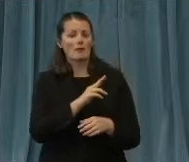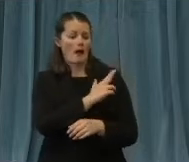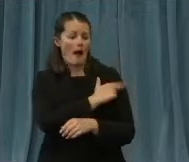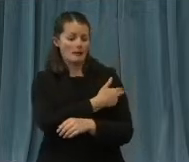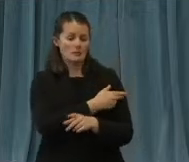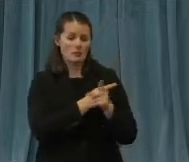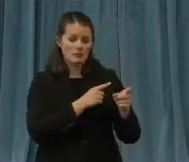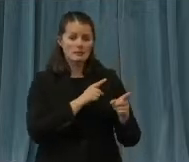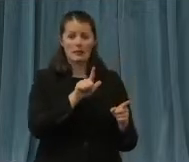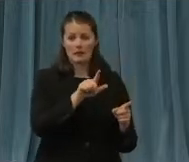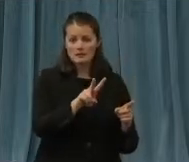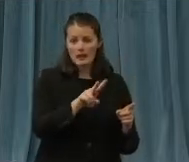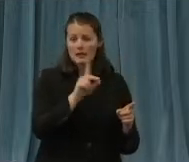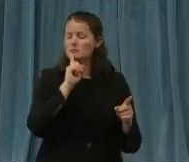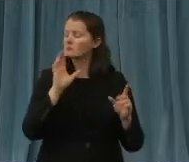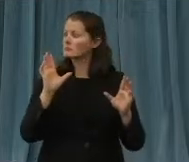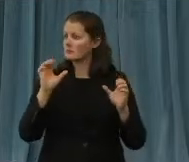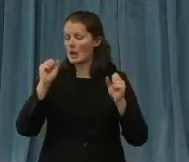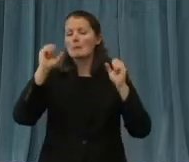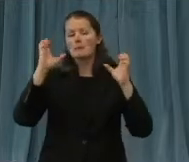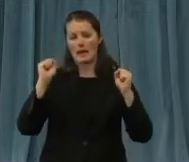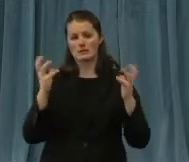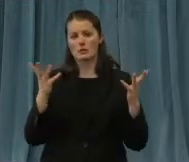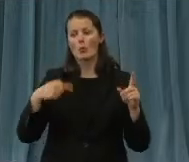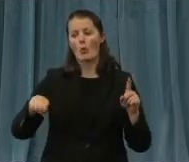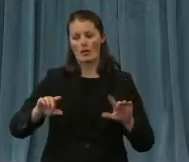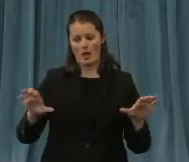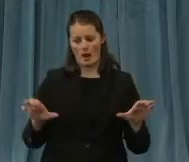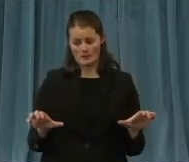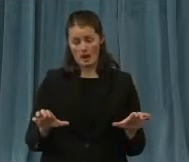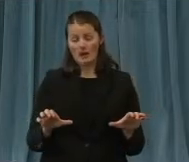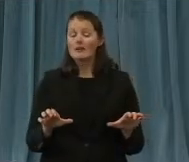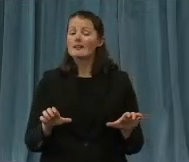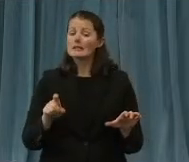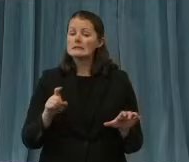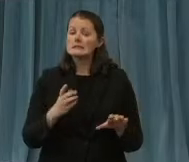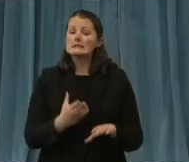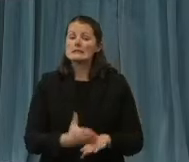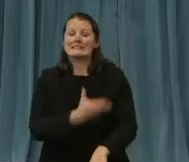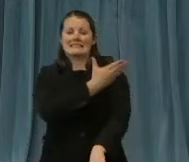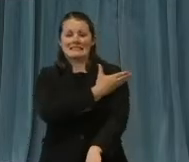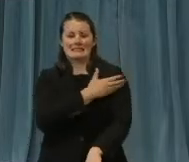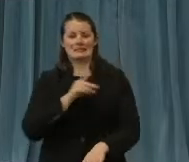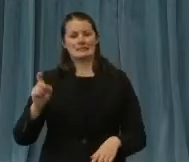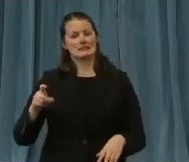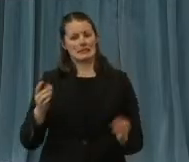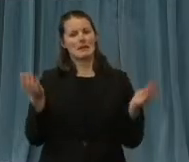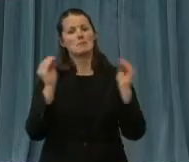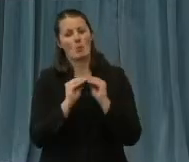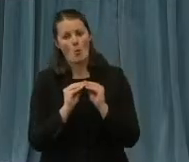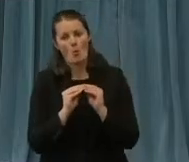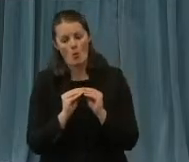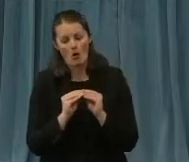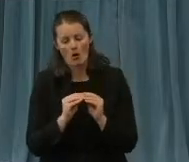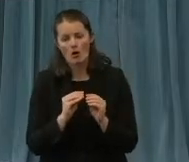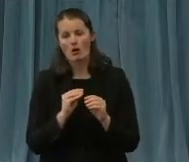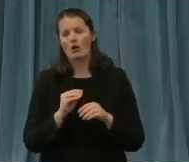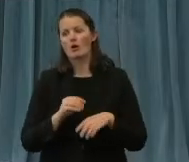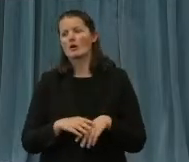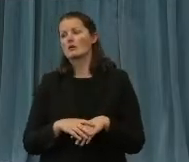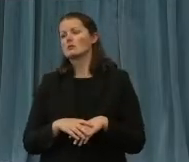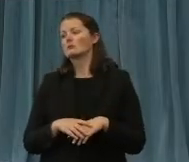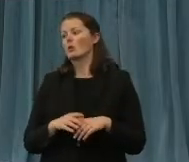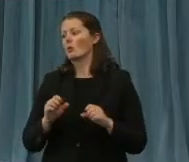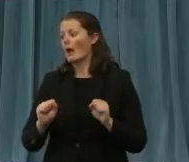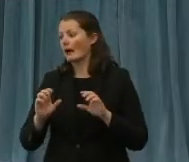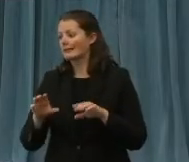I mean, it's been amazing what they've done. But we need to do a lot more. We need to do a lot more and get those front-end providers prescribing more testing